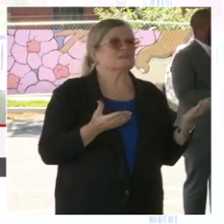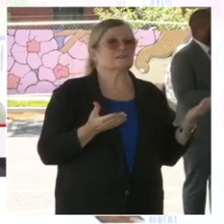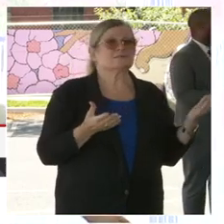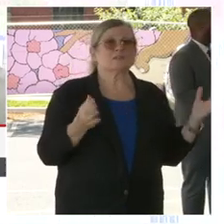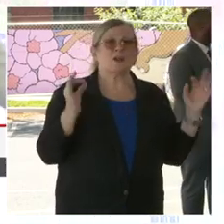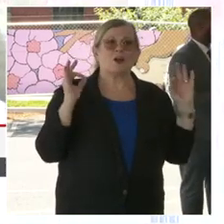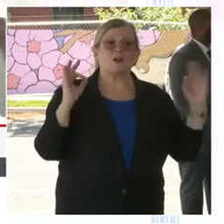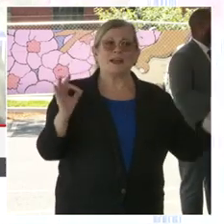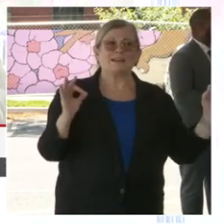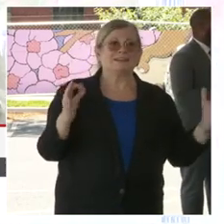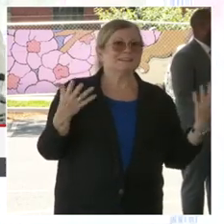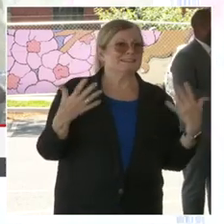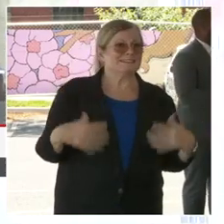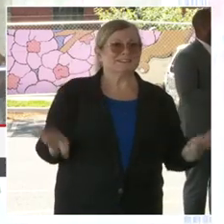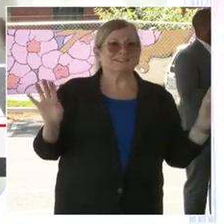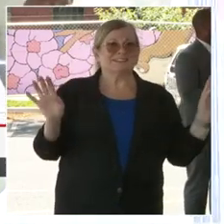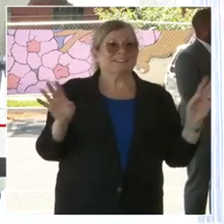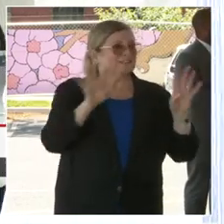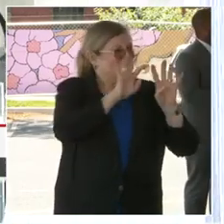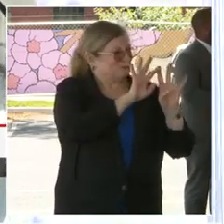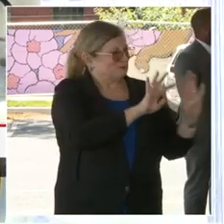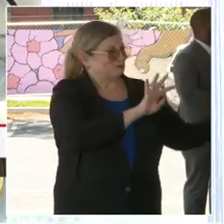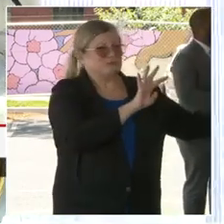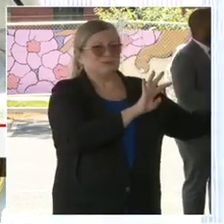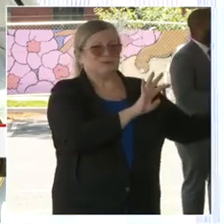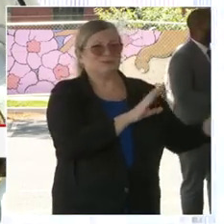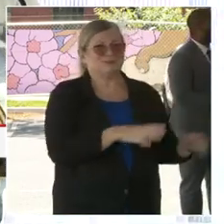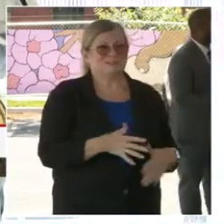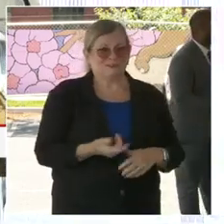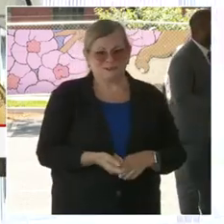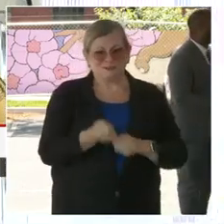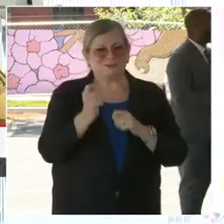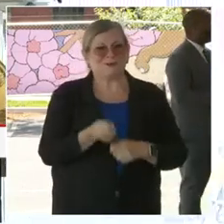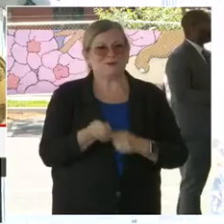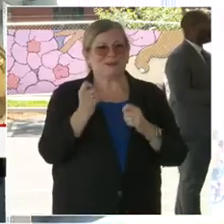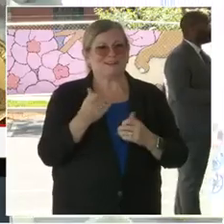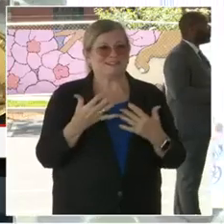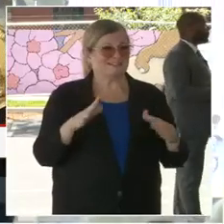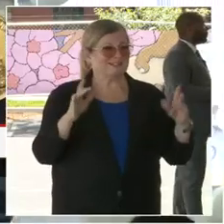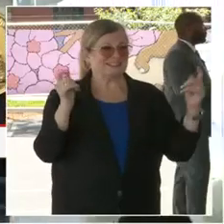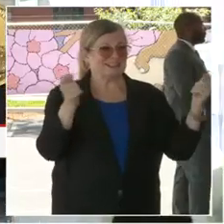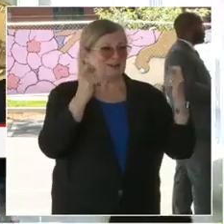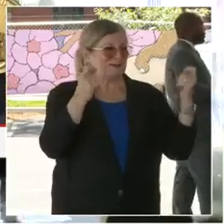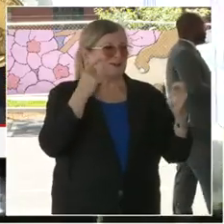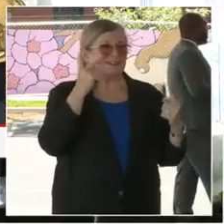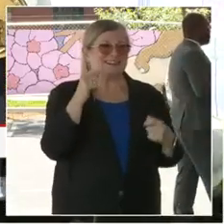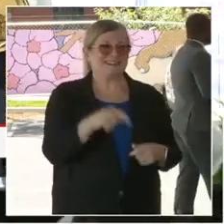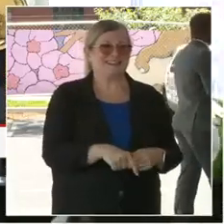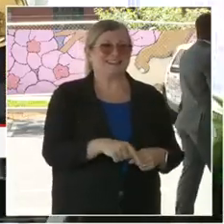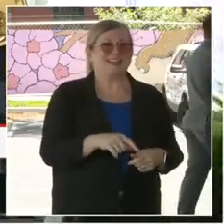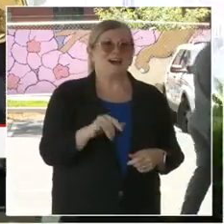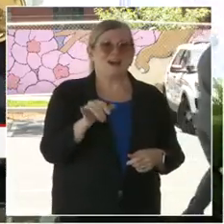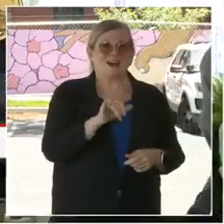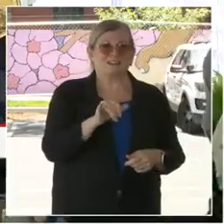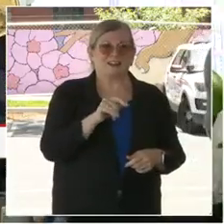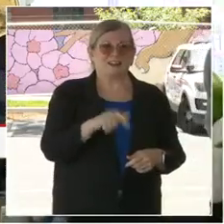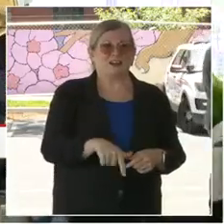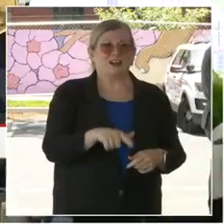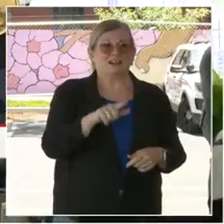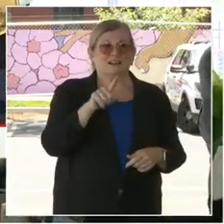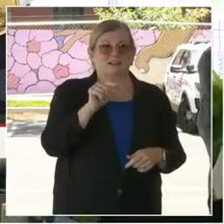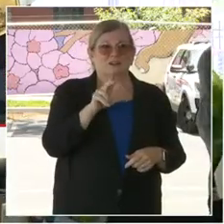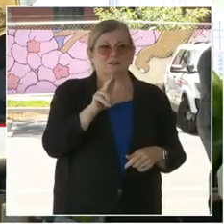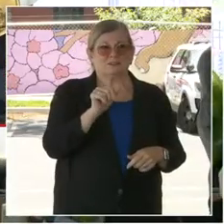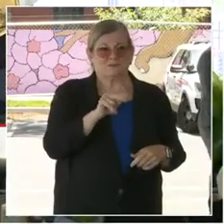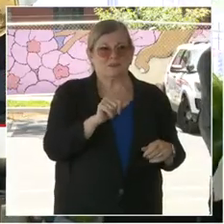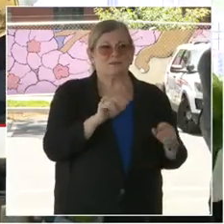Okay, let's all gather to do the ceremonial groundbreaking. And also, before we do that, Latrina, would you talk a little bit more